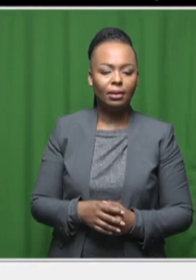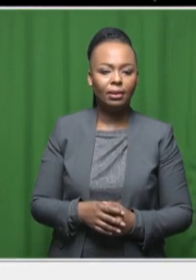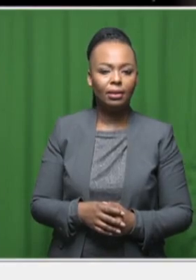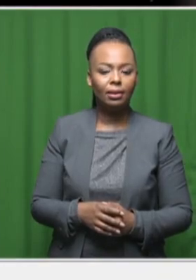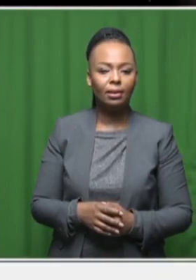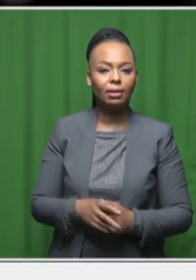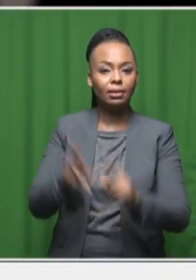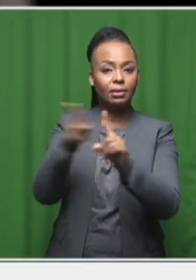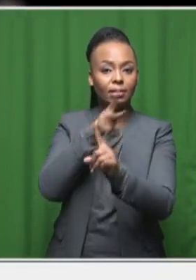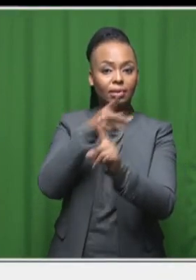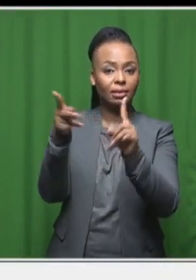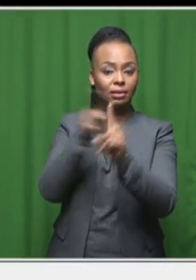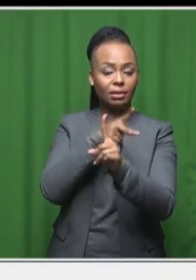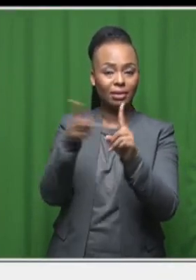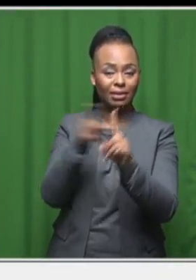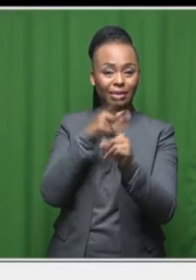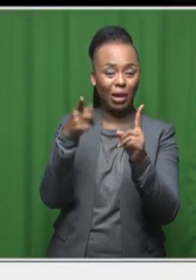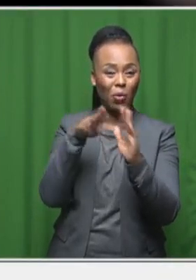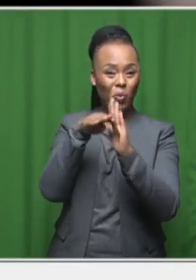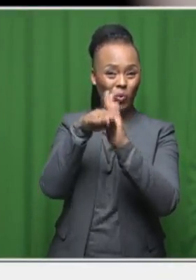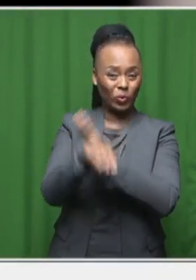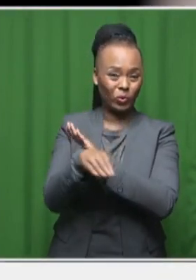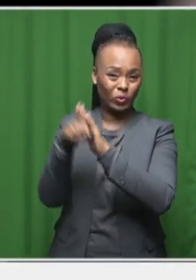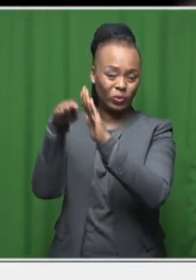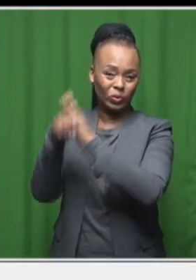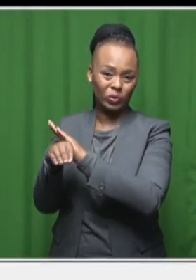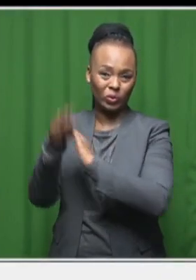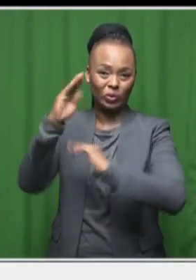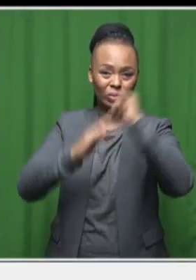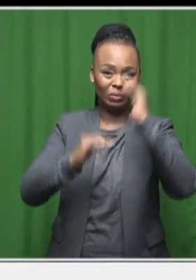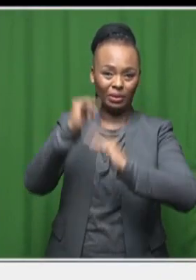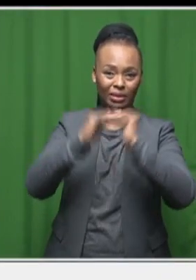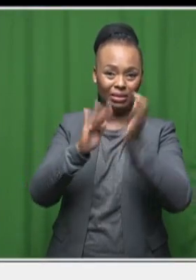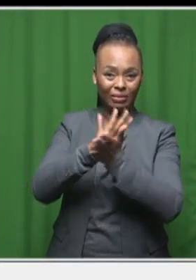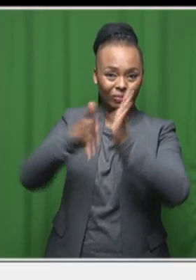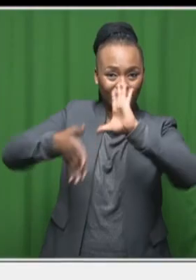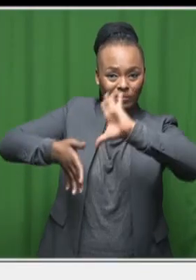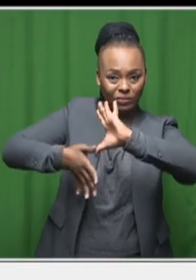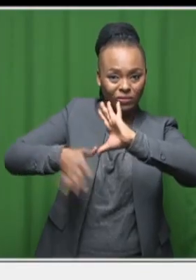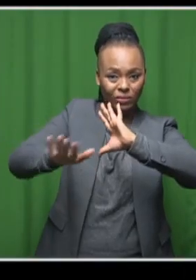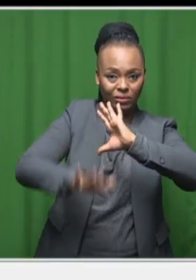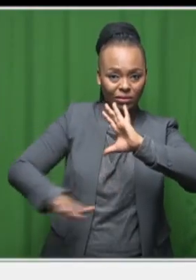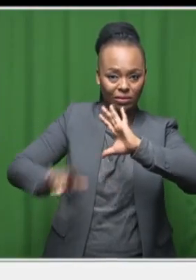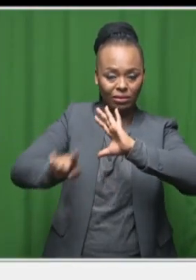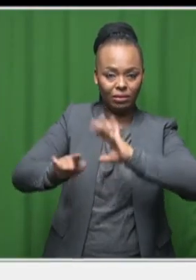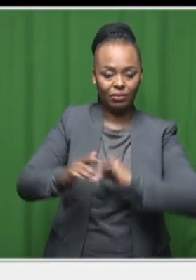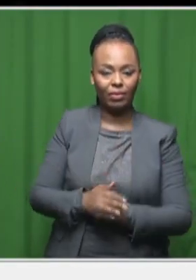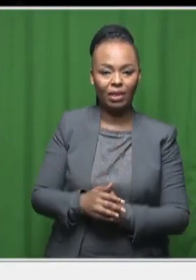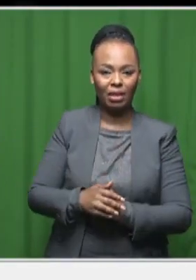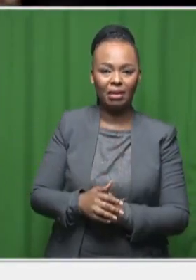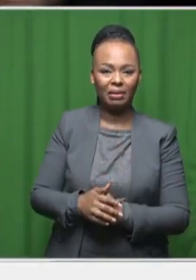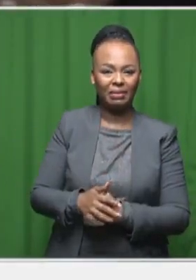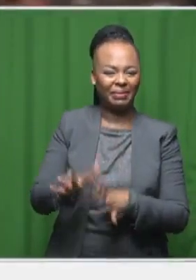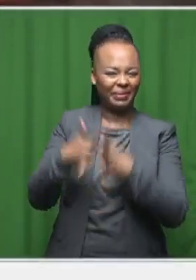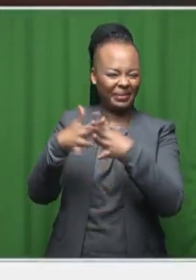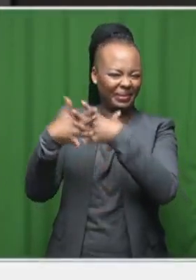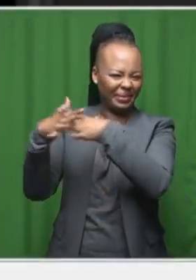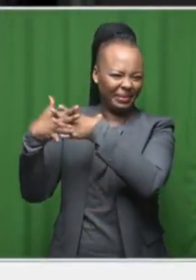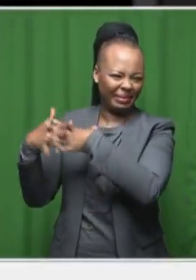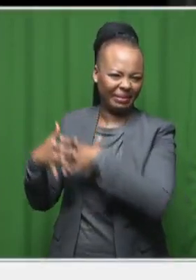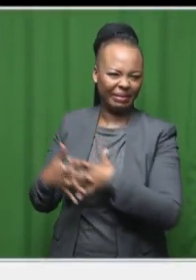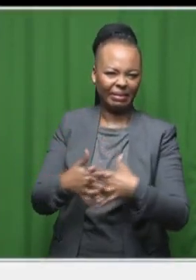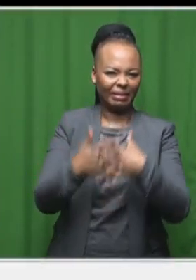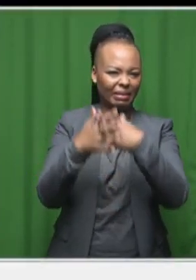violence which caused millions of rands of damage to infrastructure. It's a movement that caught the attention of an entire nation.